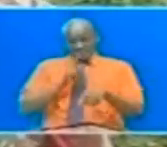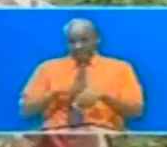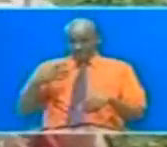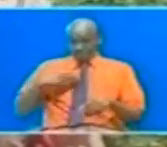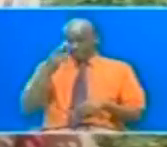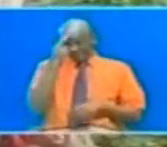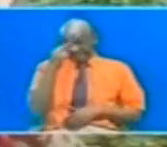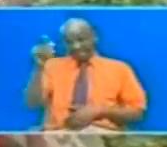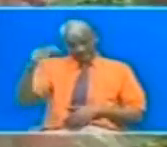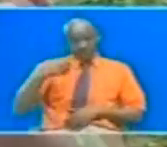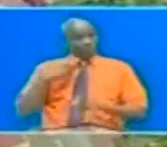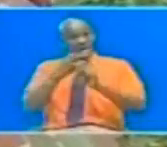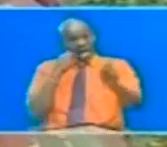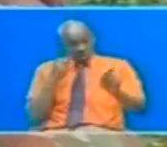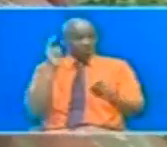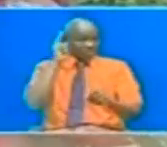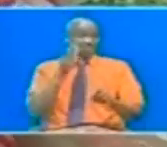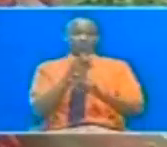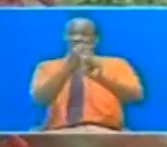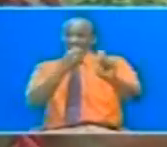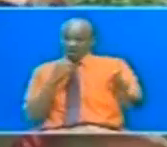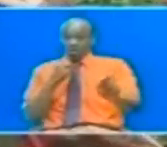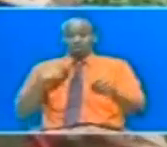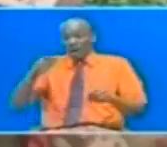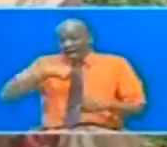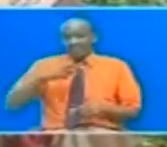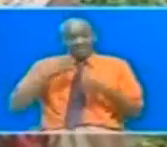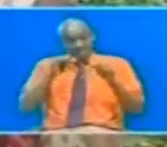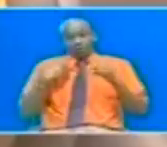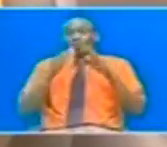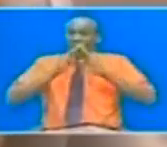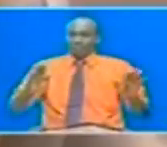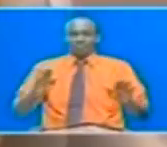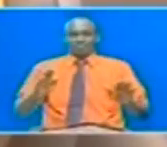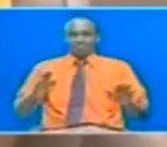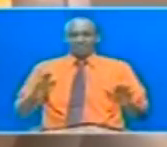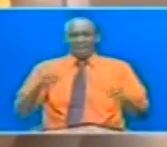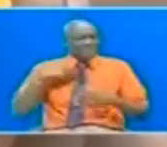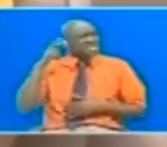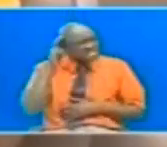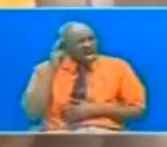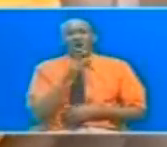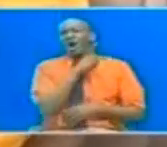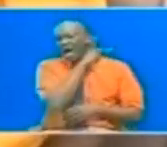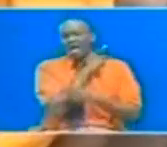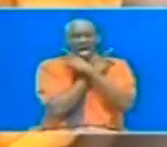the Maasais were coming with the arrows, the kids were coming with the arrows, so we were to contain the situation. Nikasikia makelele kutoka